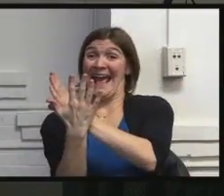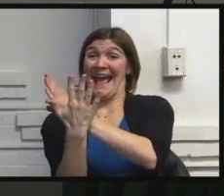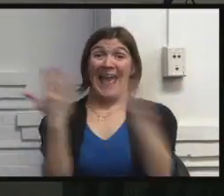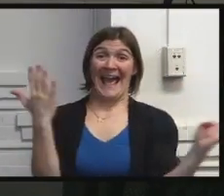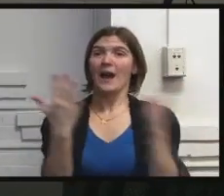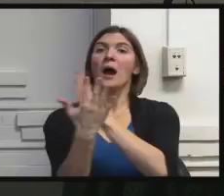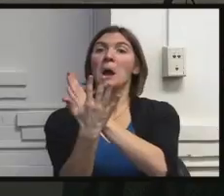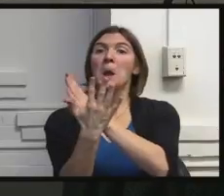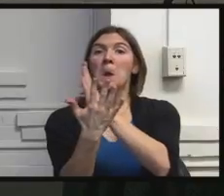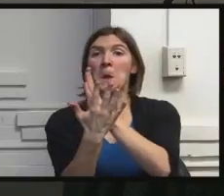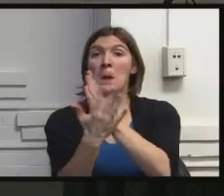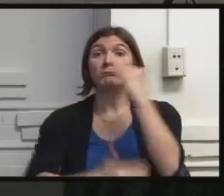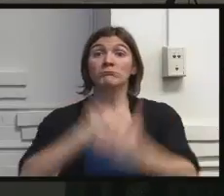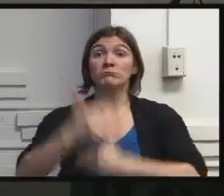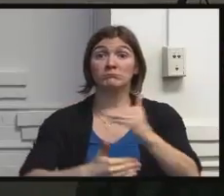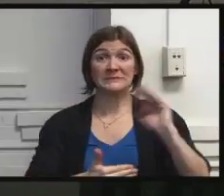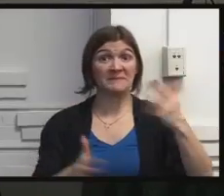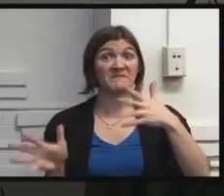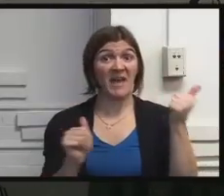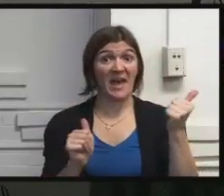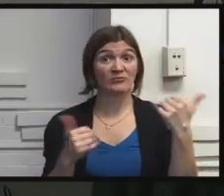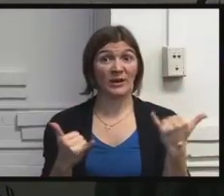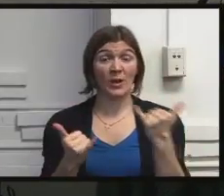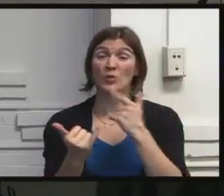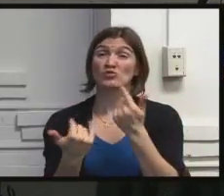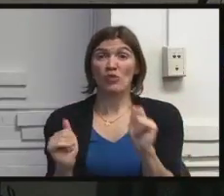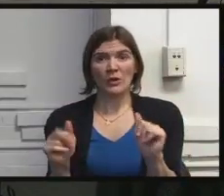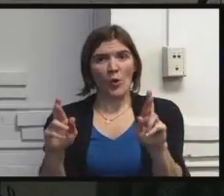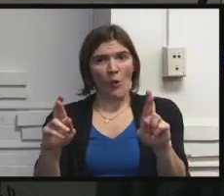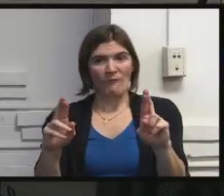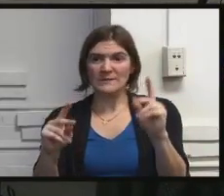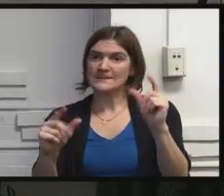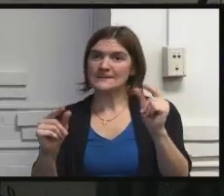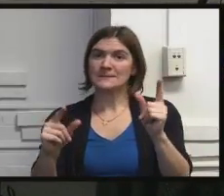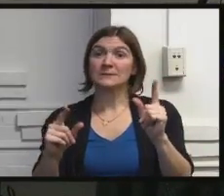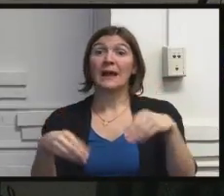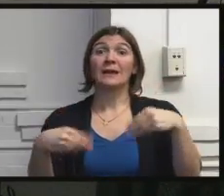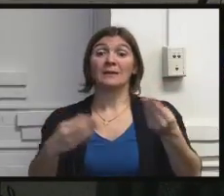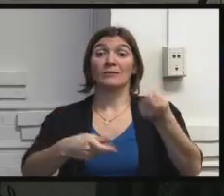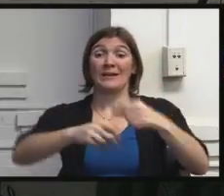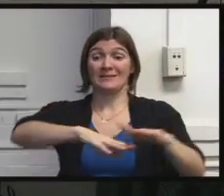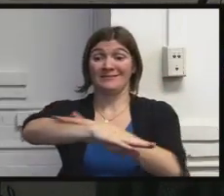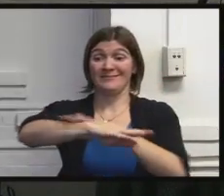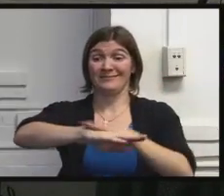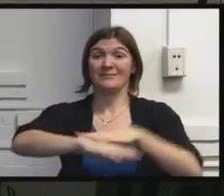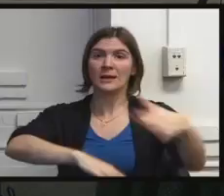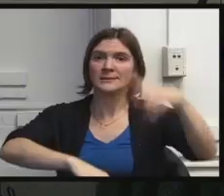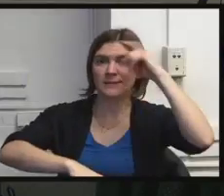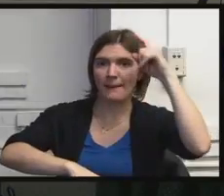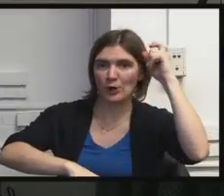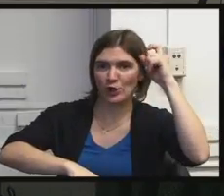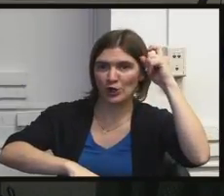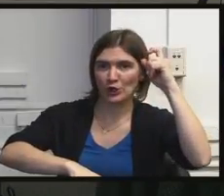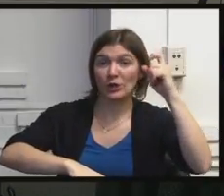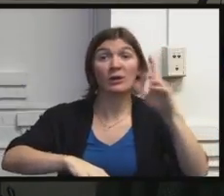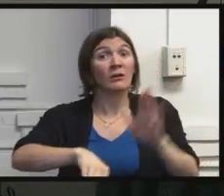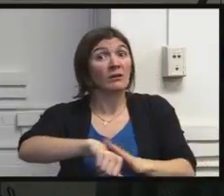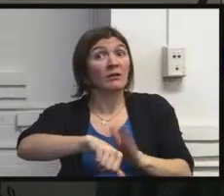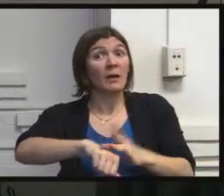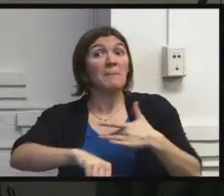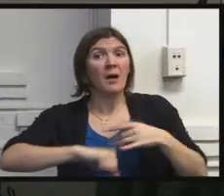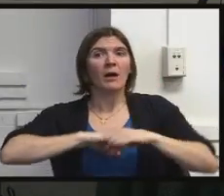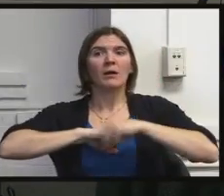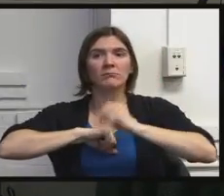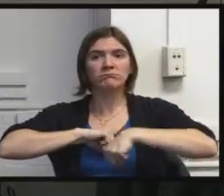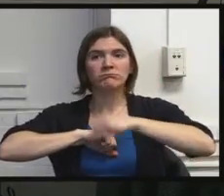Again, this one is moving very quickly. We're trying to expedite this to hopefully deliver it to you next summer. Ordinarily, our design process takes anywhere from, I